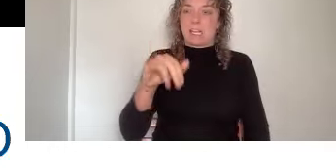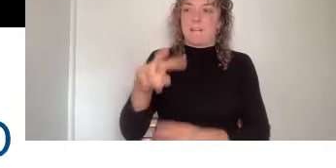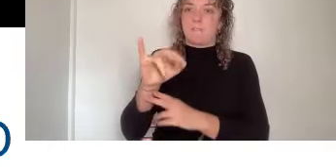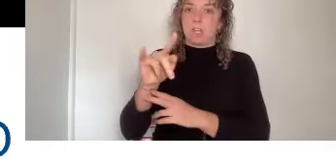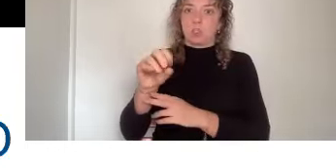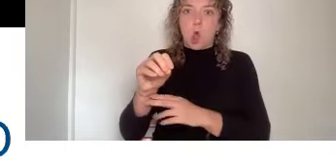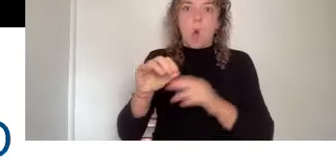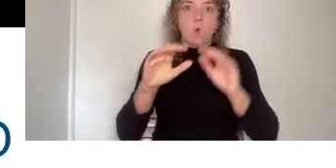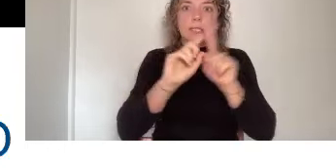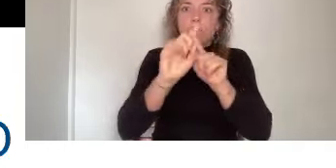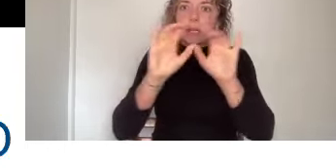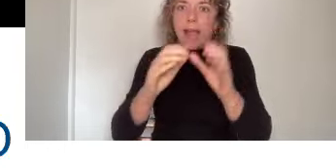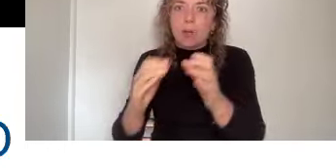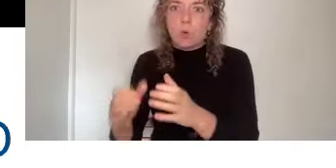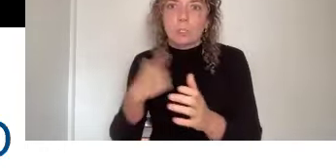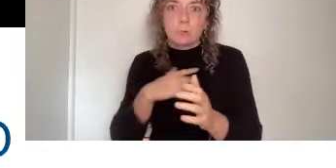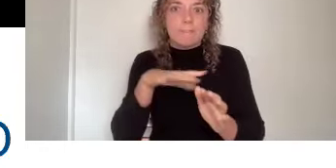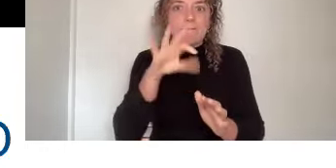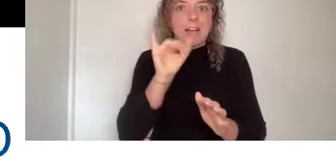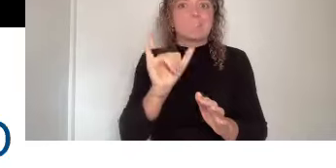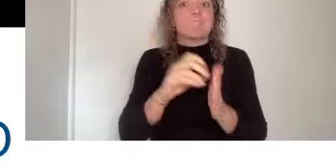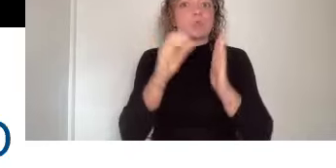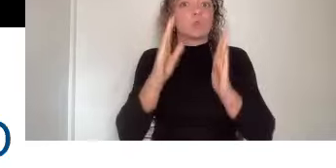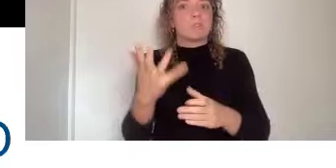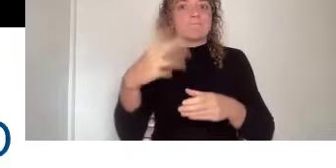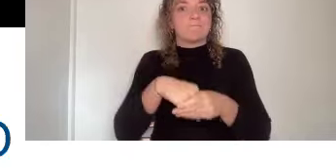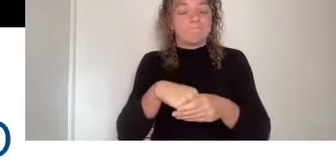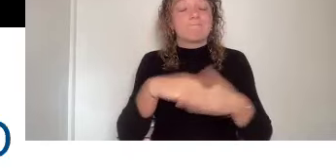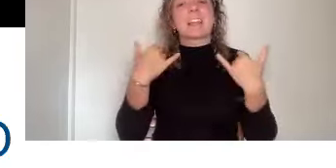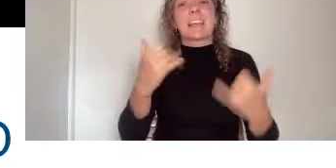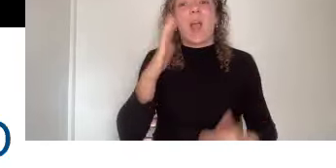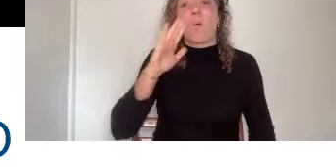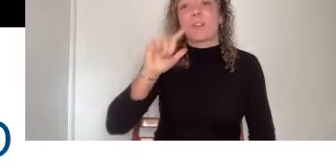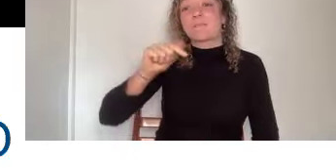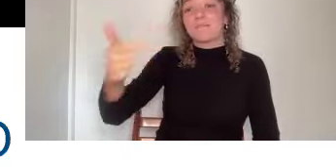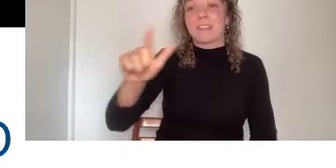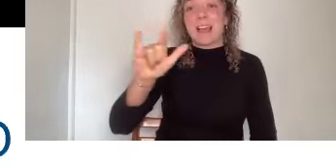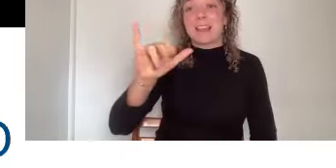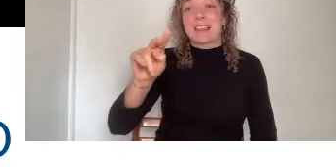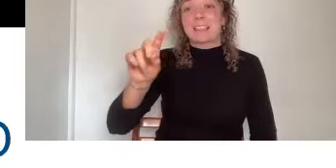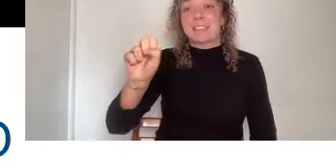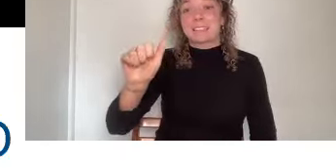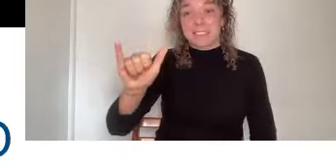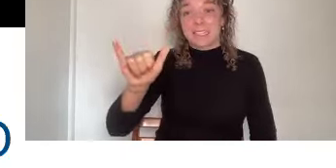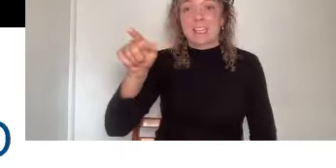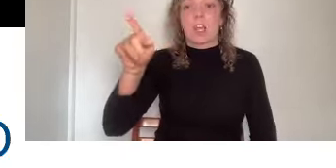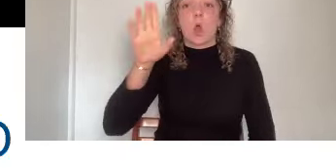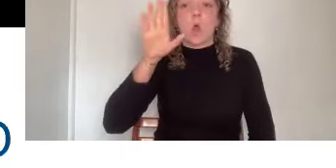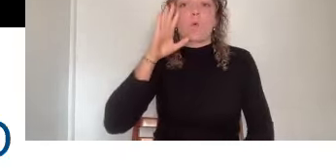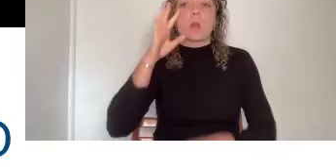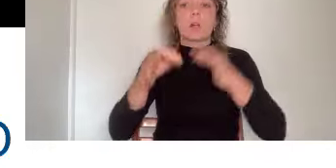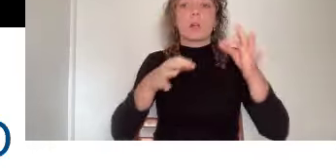that we find students in, and some data, I'm going to turn it over to Lindsay, who's going to talk to you a little bit more about the